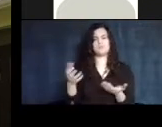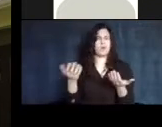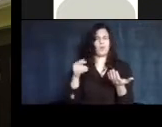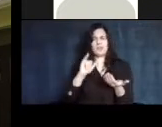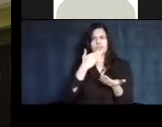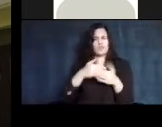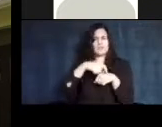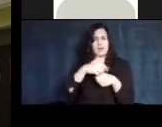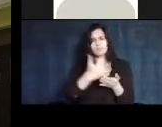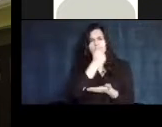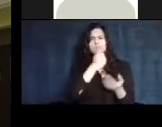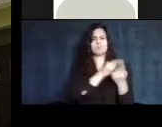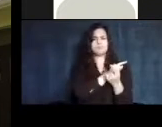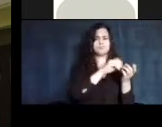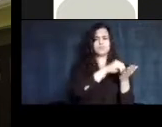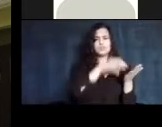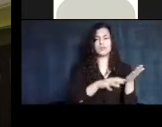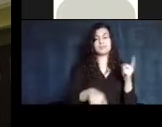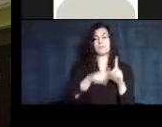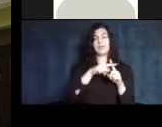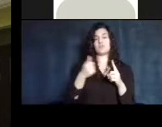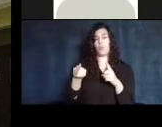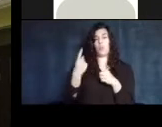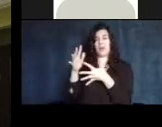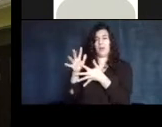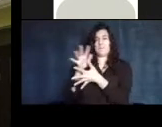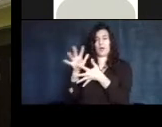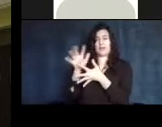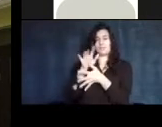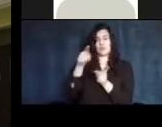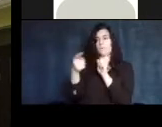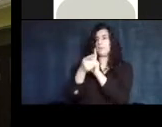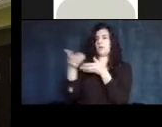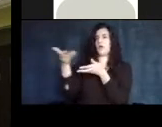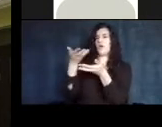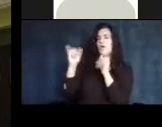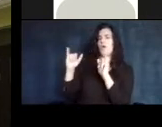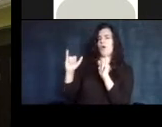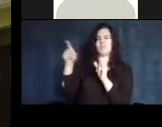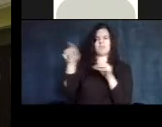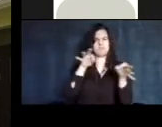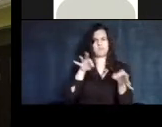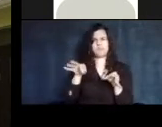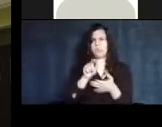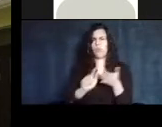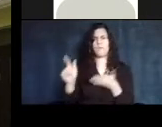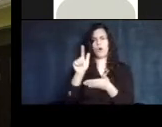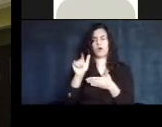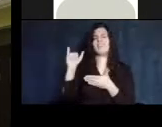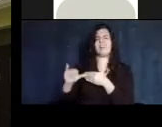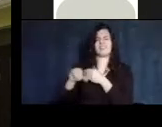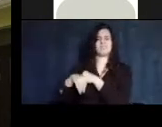a upperclassmen, engage, learn a lot more about Lamar through our virtual